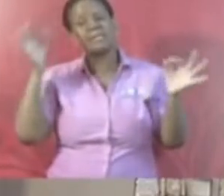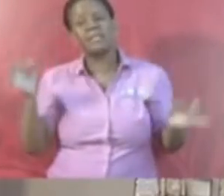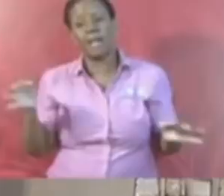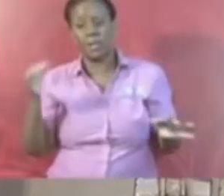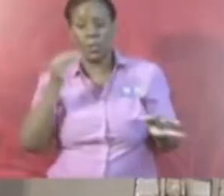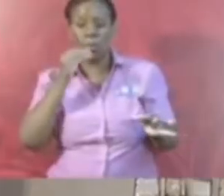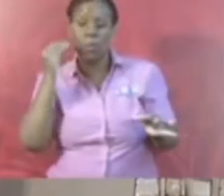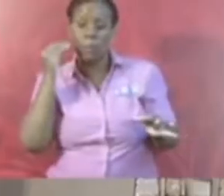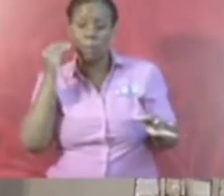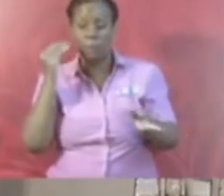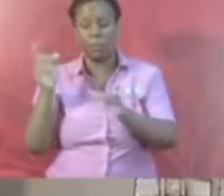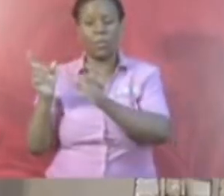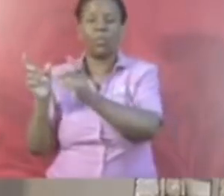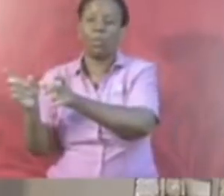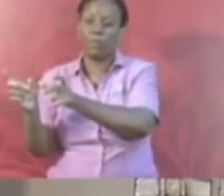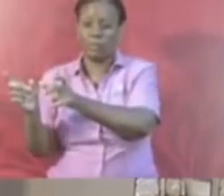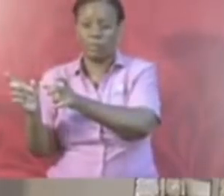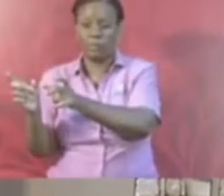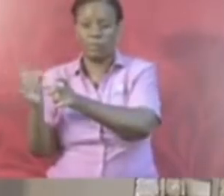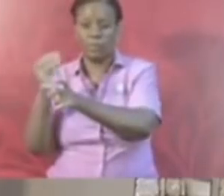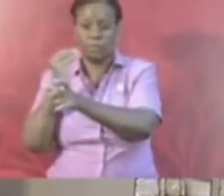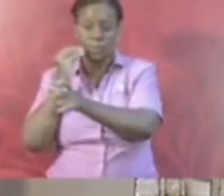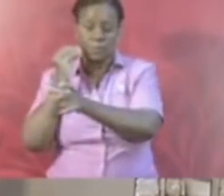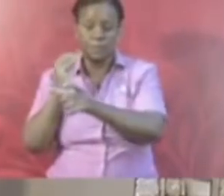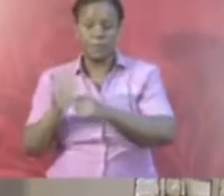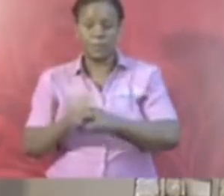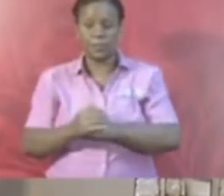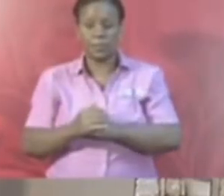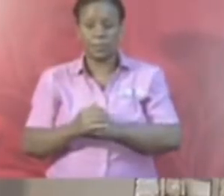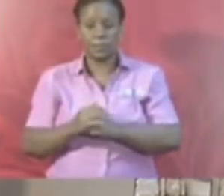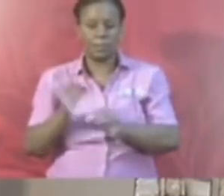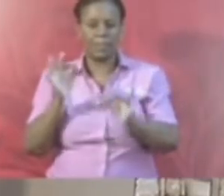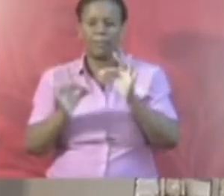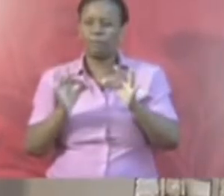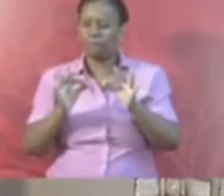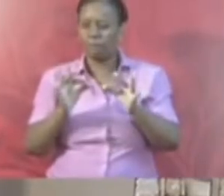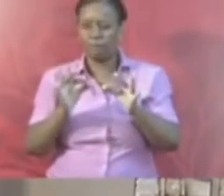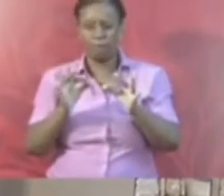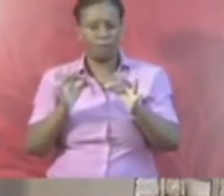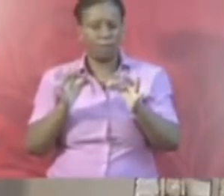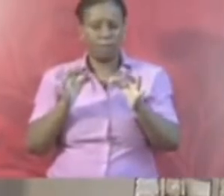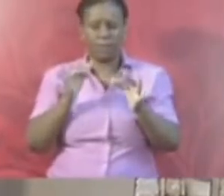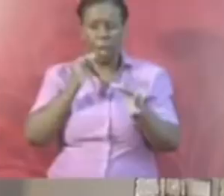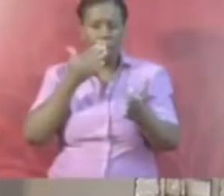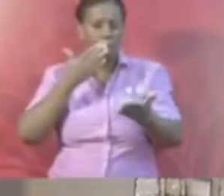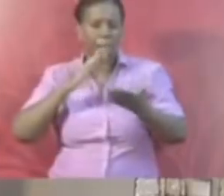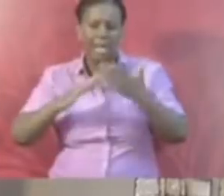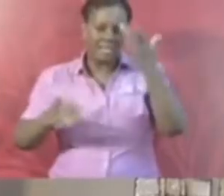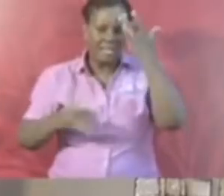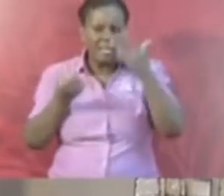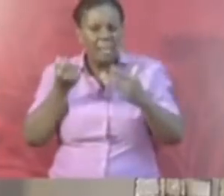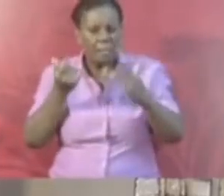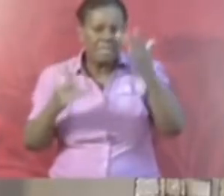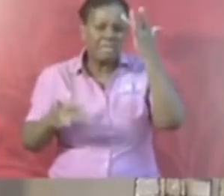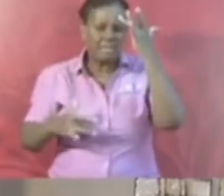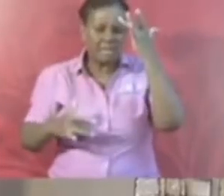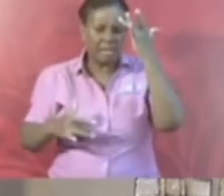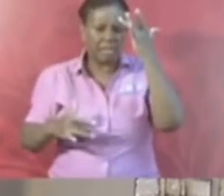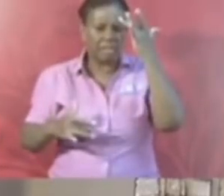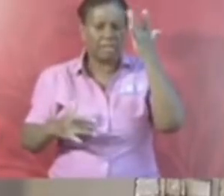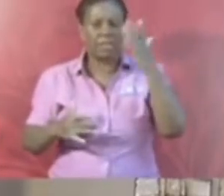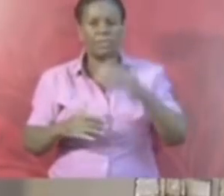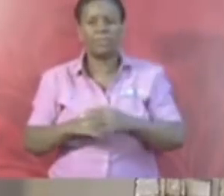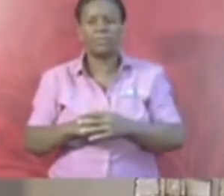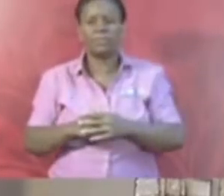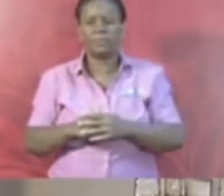same type of policy that is applying now. So if you have mild symptoms and you're positive when you return from one of these high or medium risk countries,